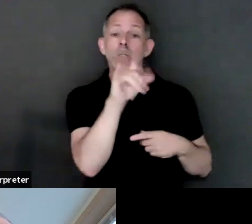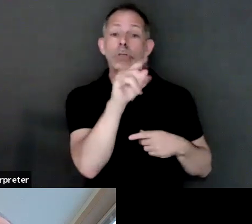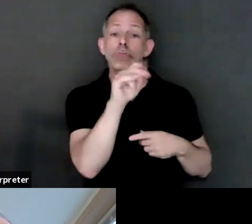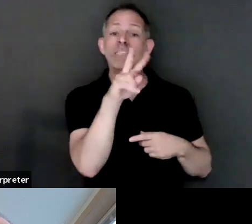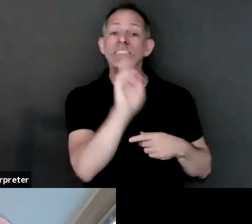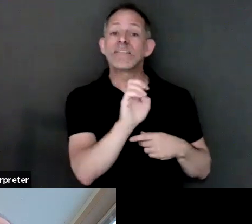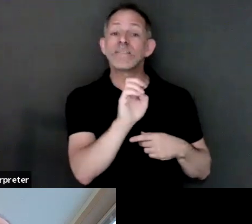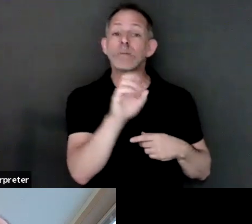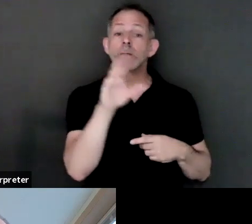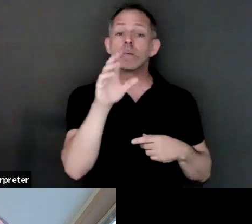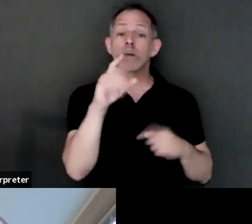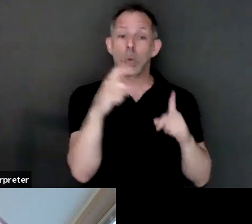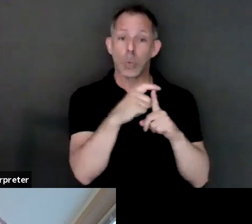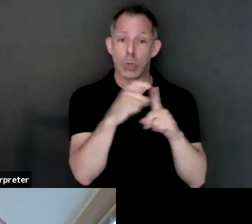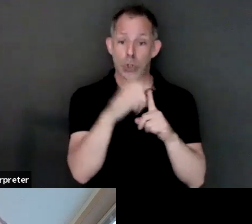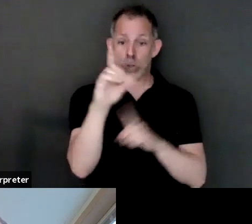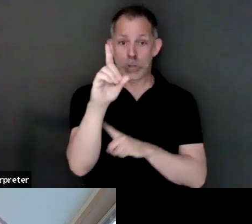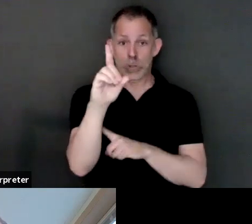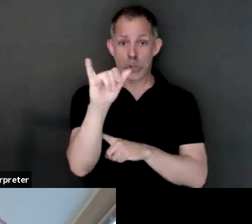than we can a directive.